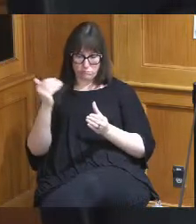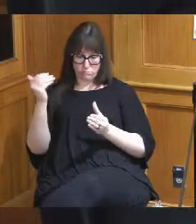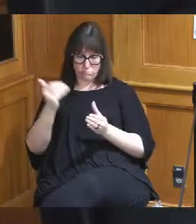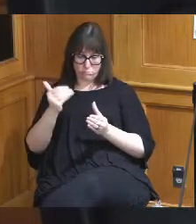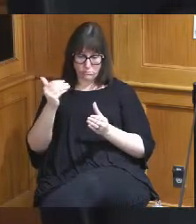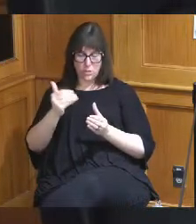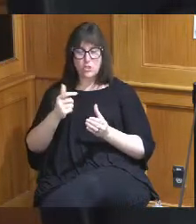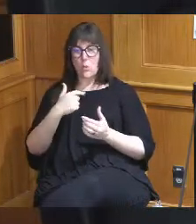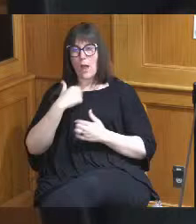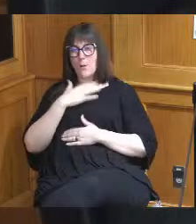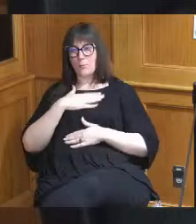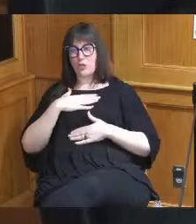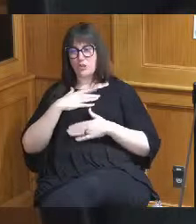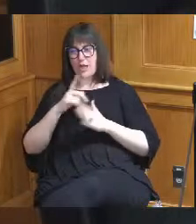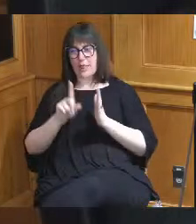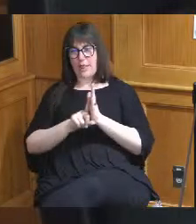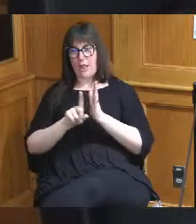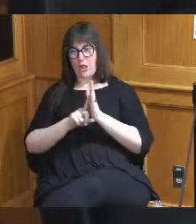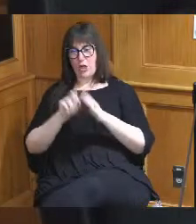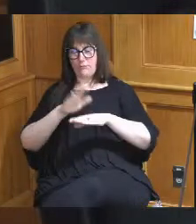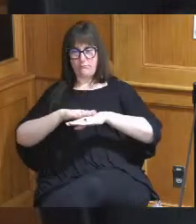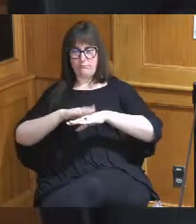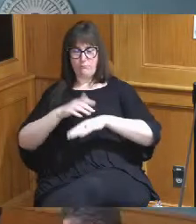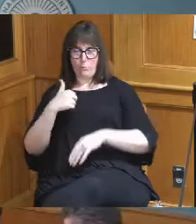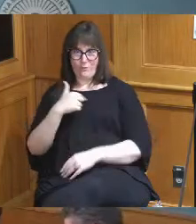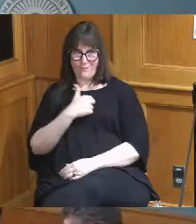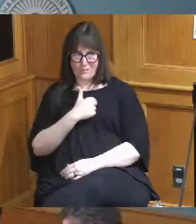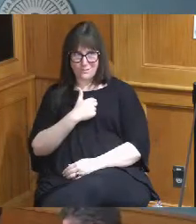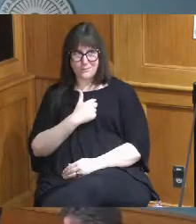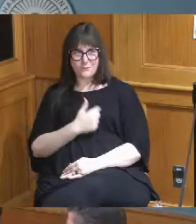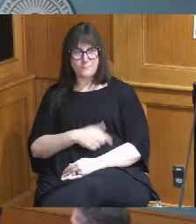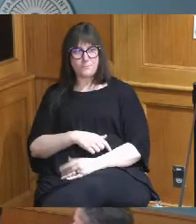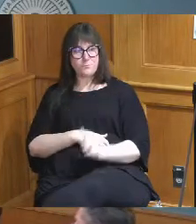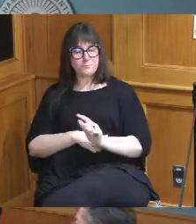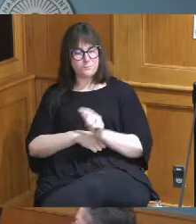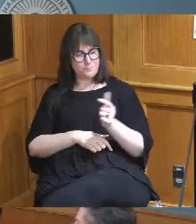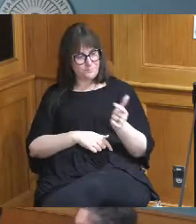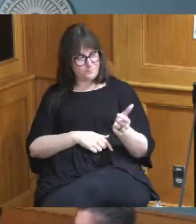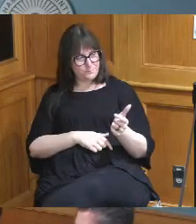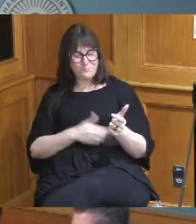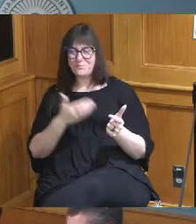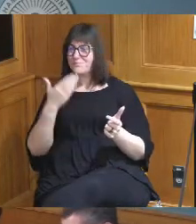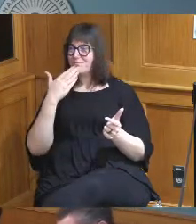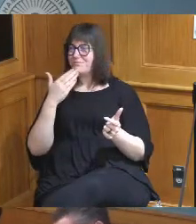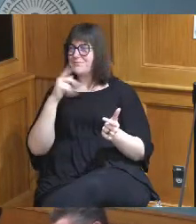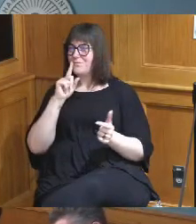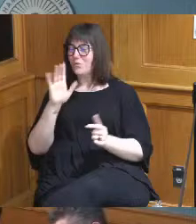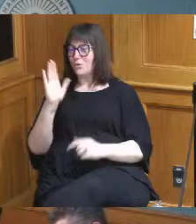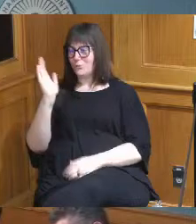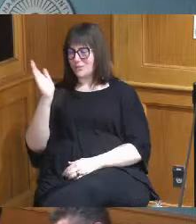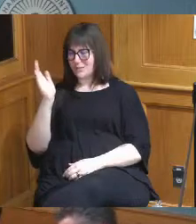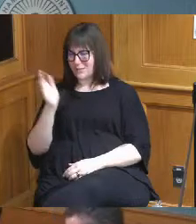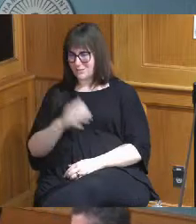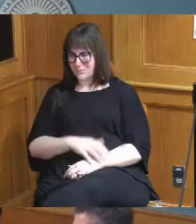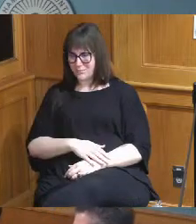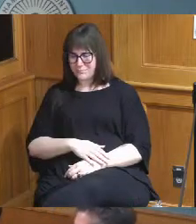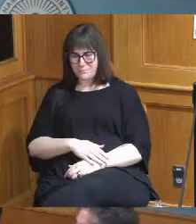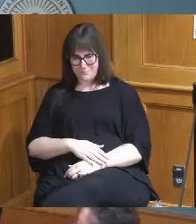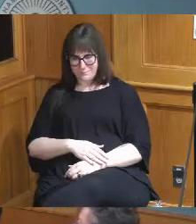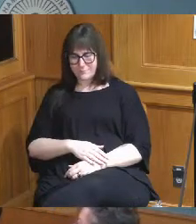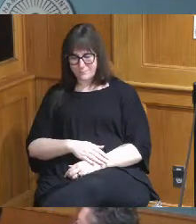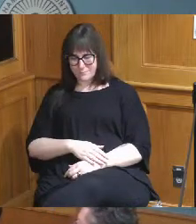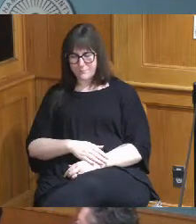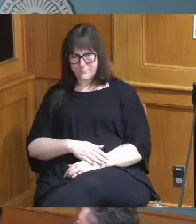alert here and bringing it to our attention. Commissioner Summer-Dumas. Thank you. Thank you for the presentation and the other